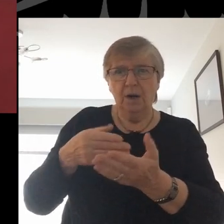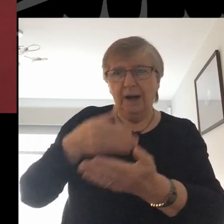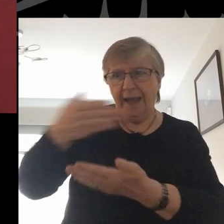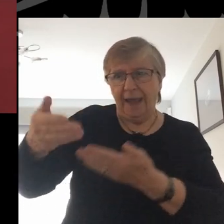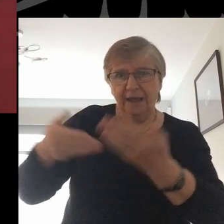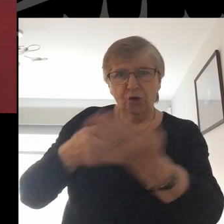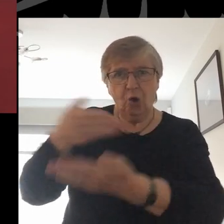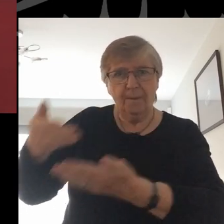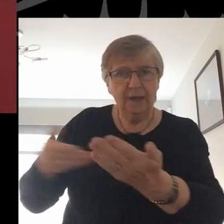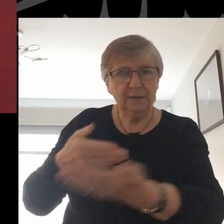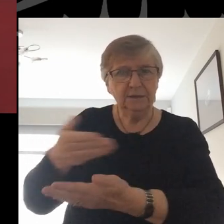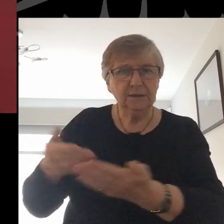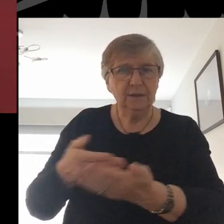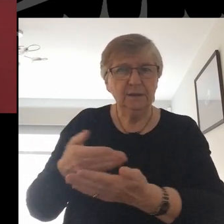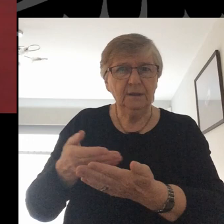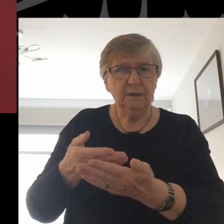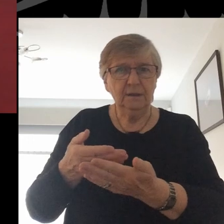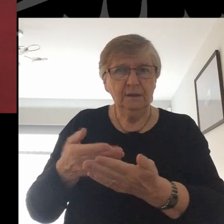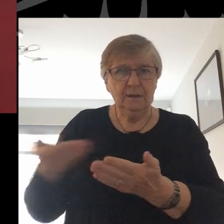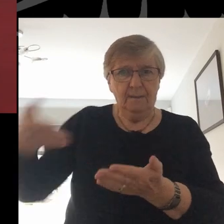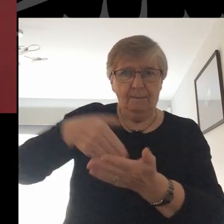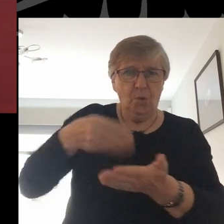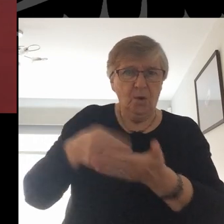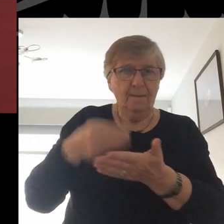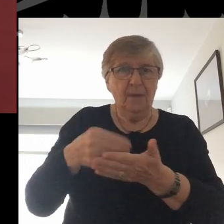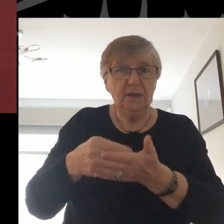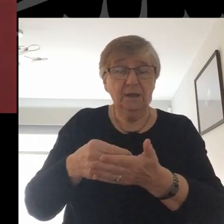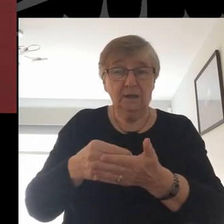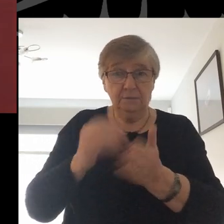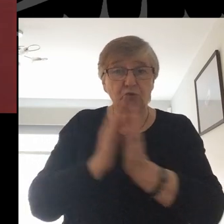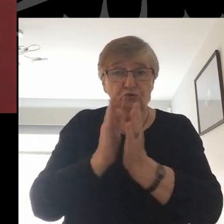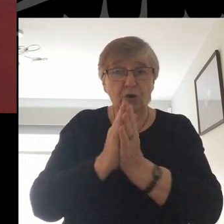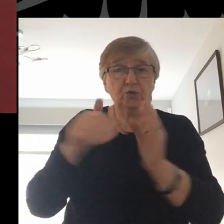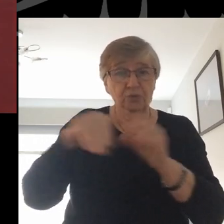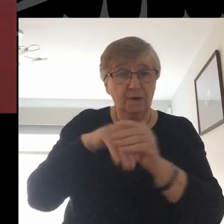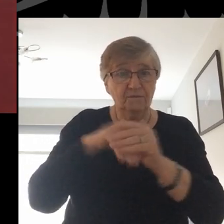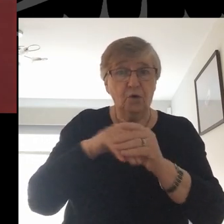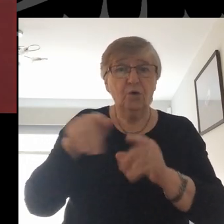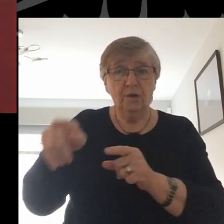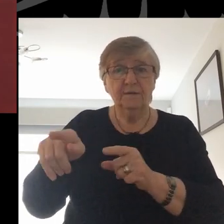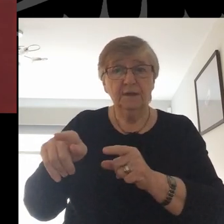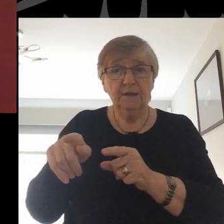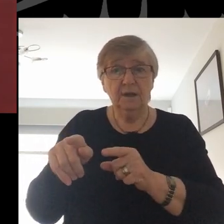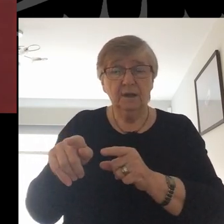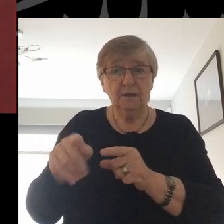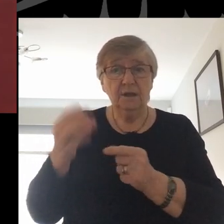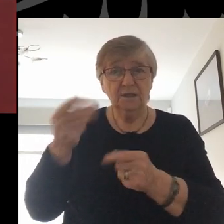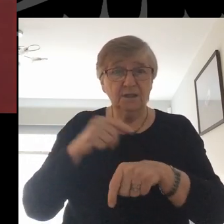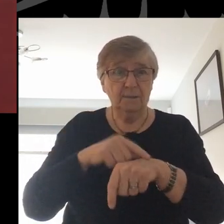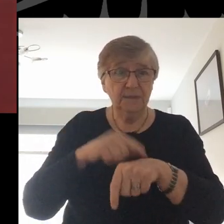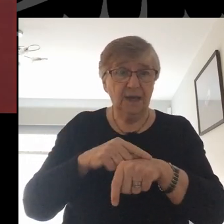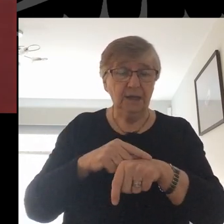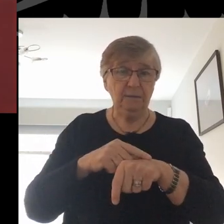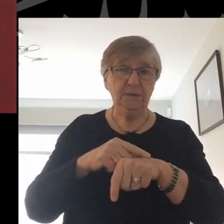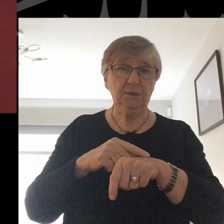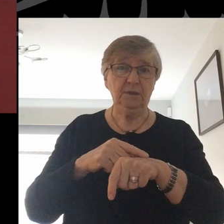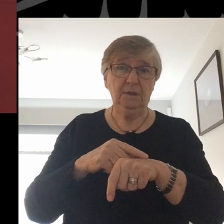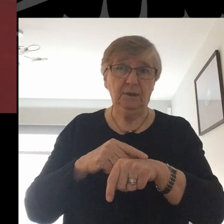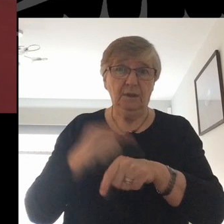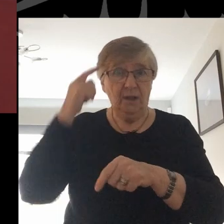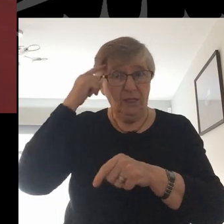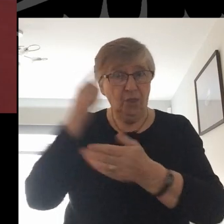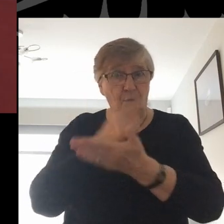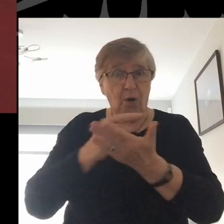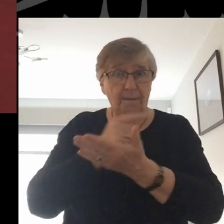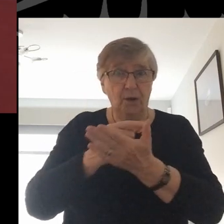do economic exploitation, and the church was party to that. And then sometimes mission has been done with that more sometimes or thought